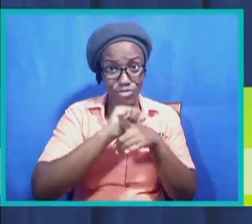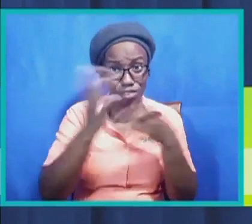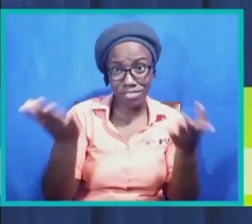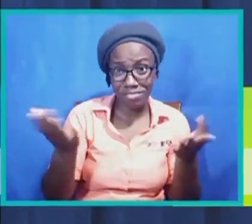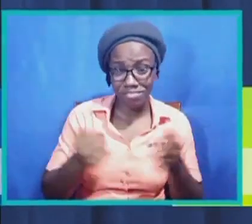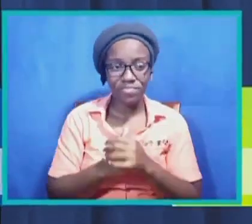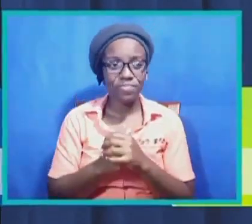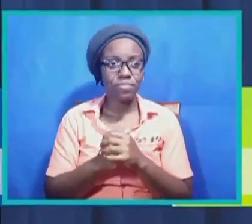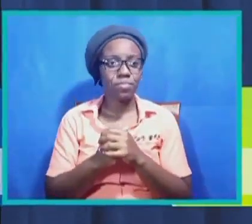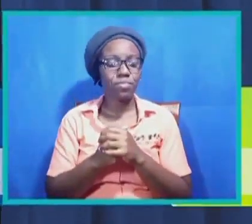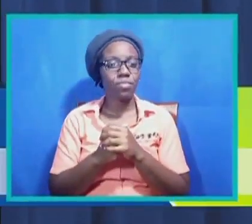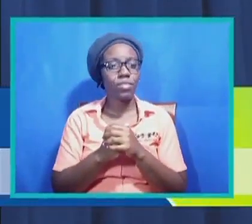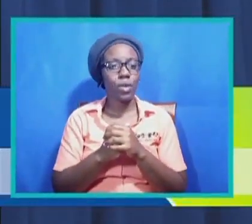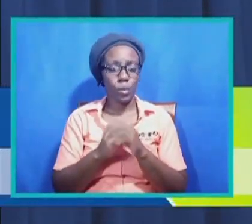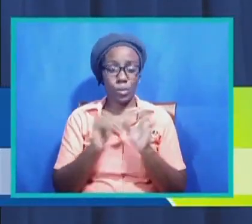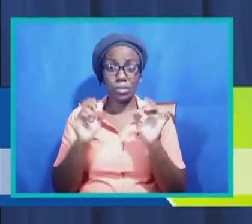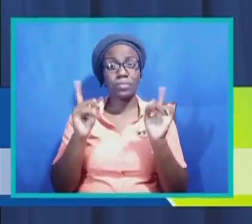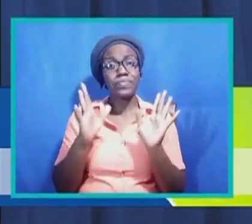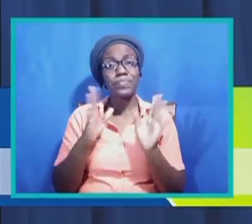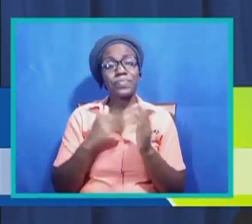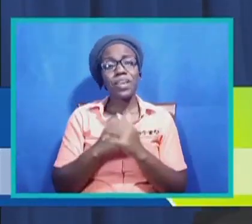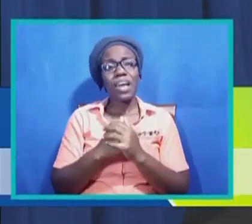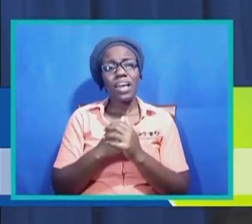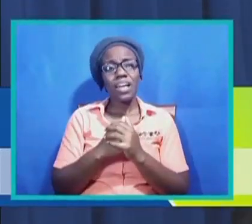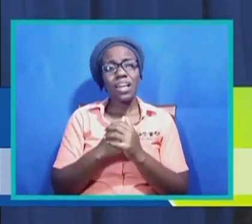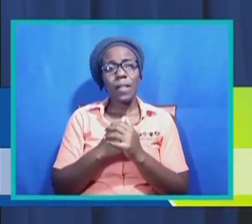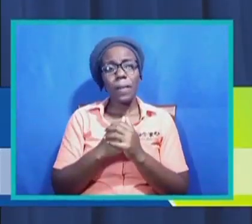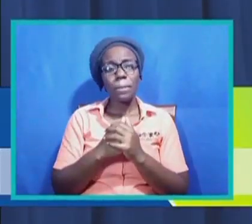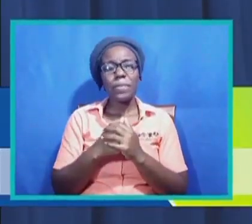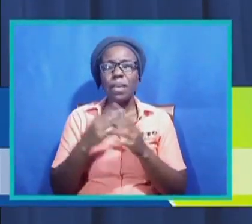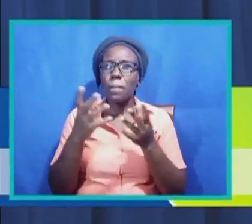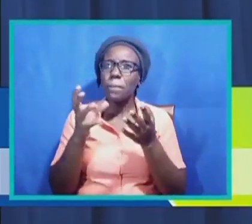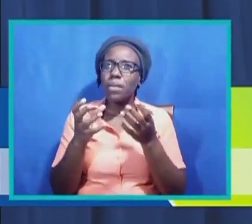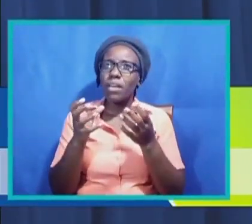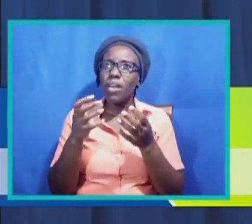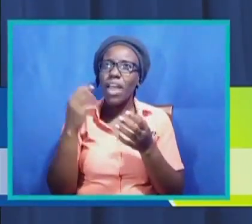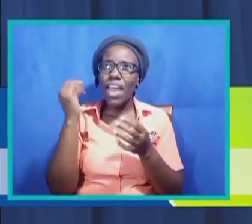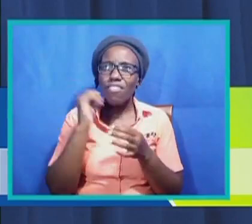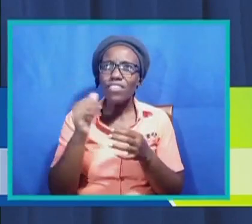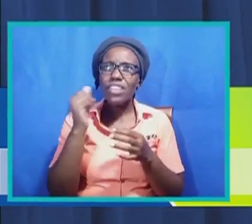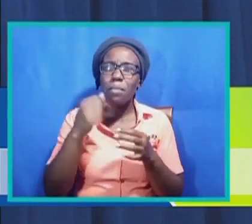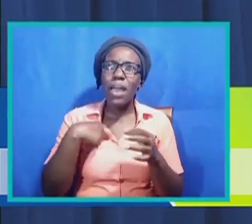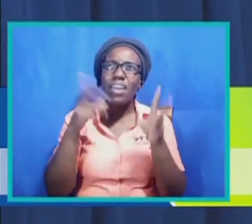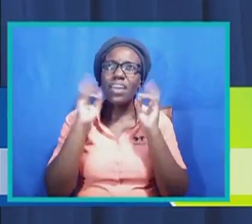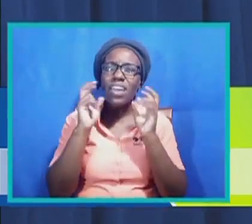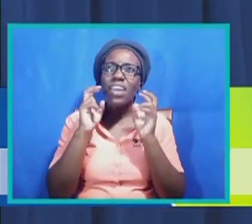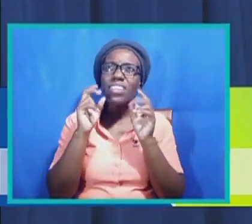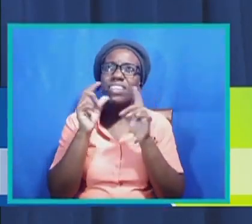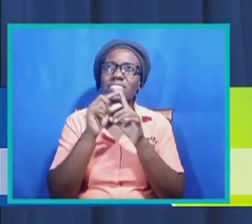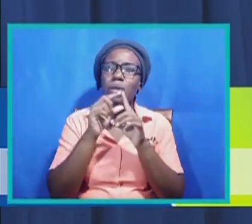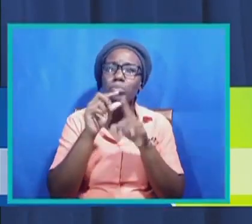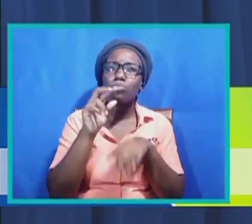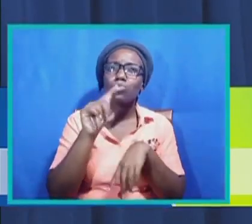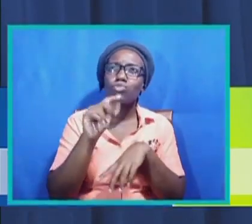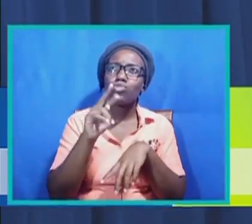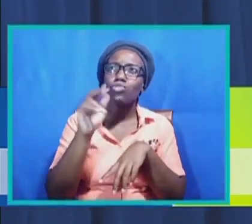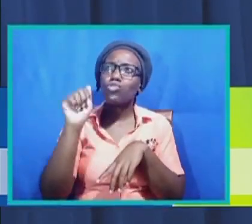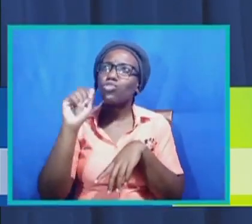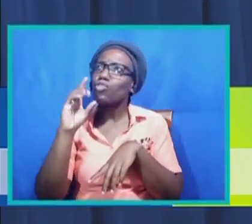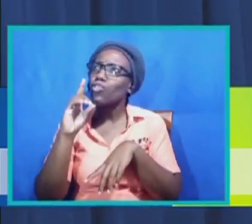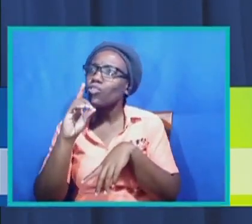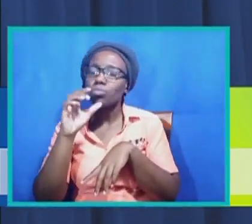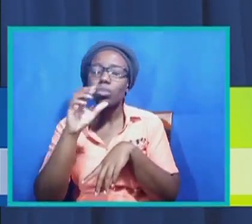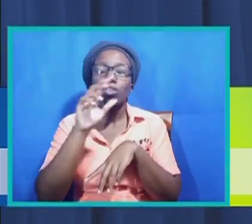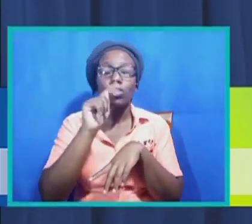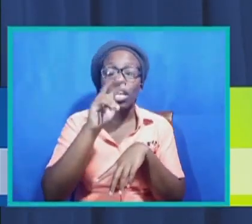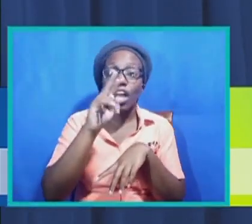Trades. no, but for trades, that students are not academically inclined, I cringe.